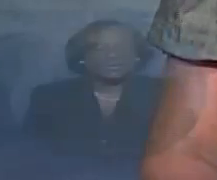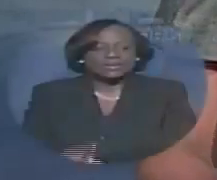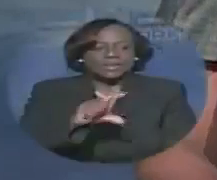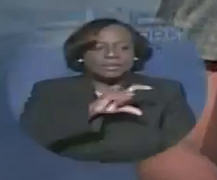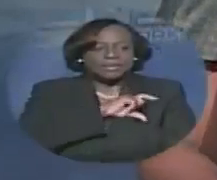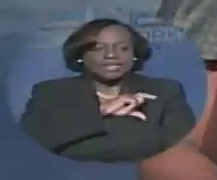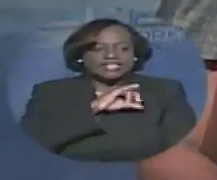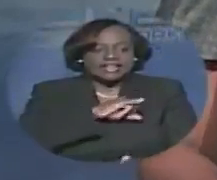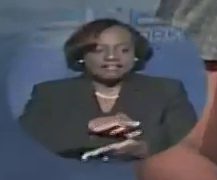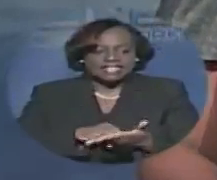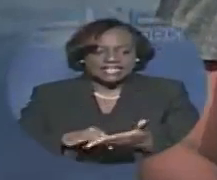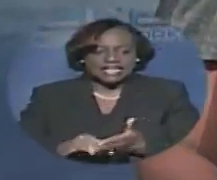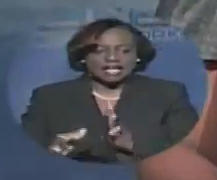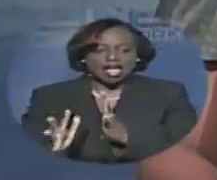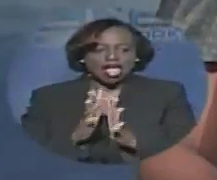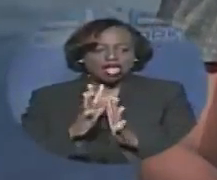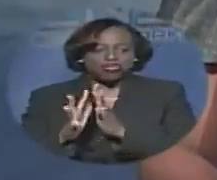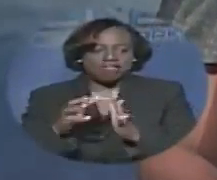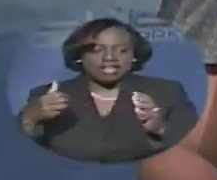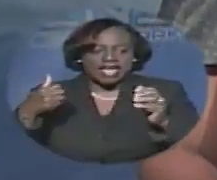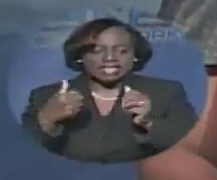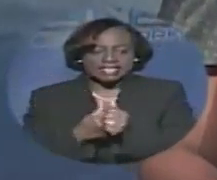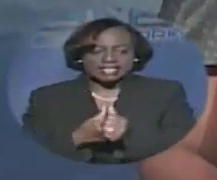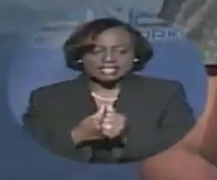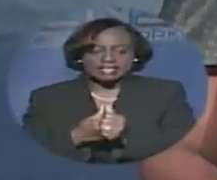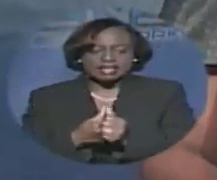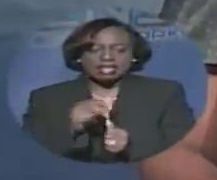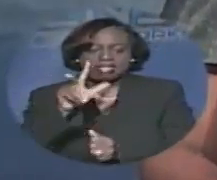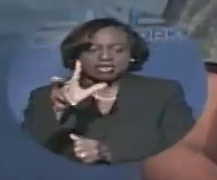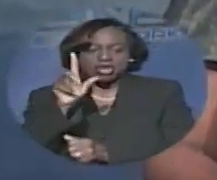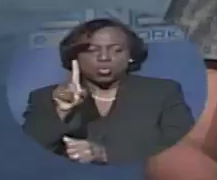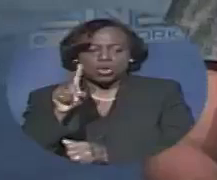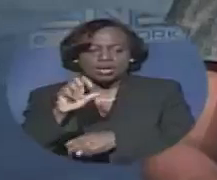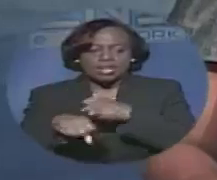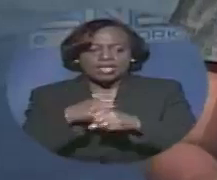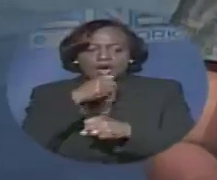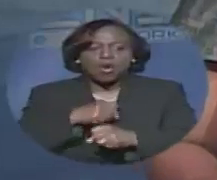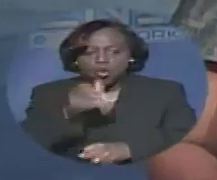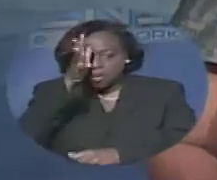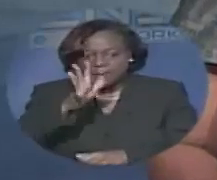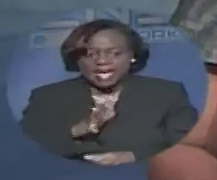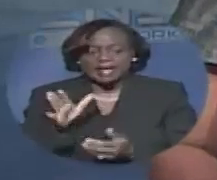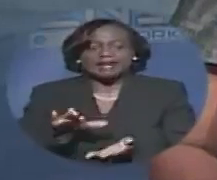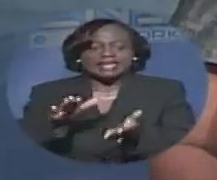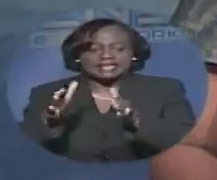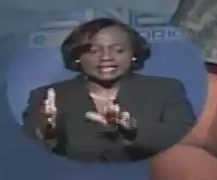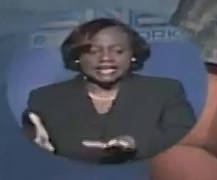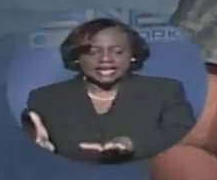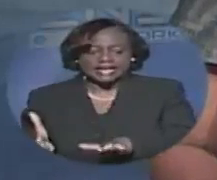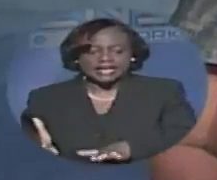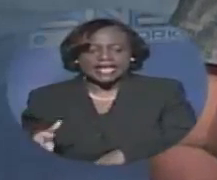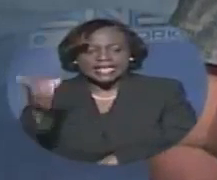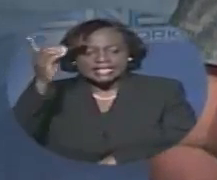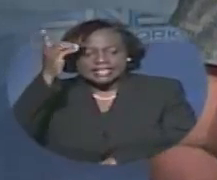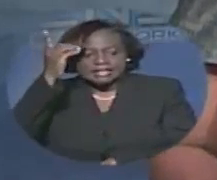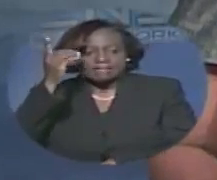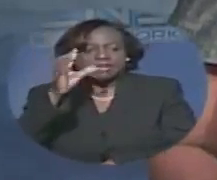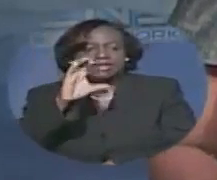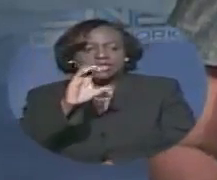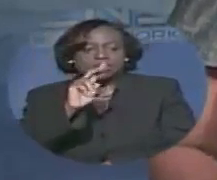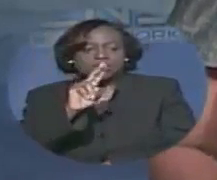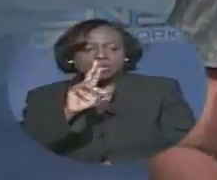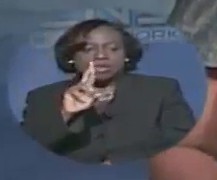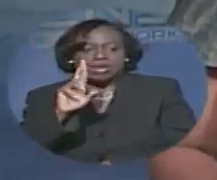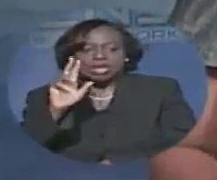Police are investigating a traffic accident which has left a 31-year-old man dead. The victim has been identified as Delsworth James Curry,